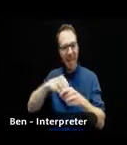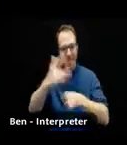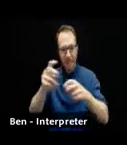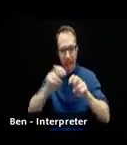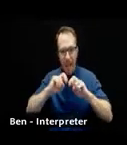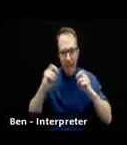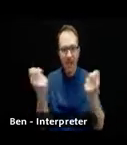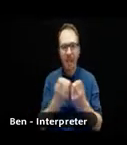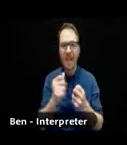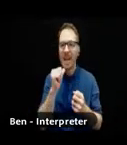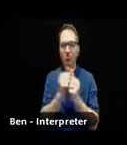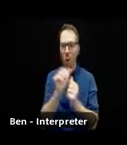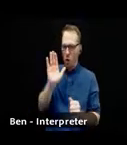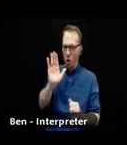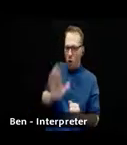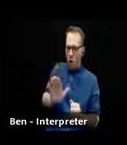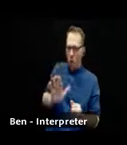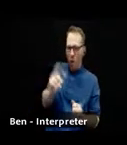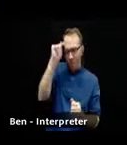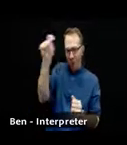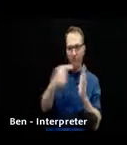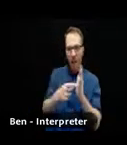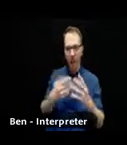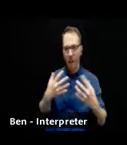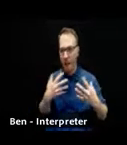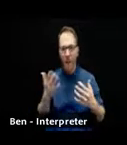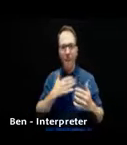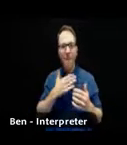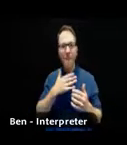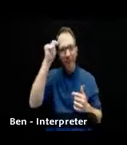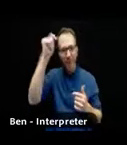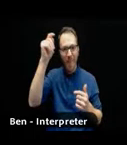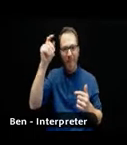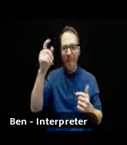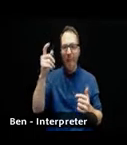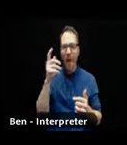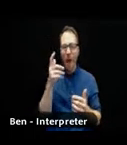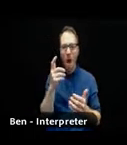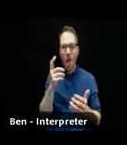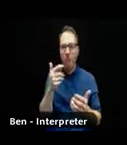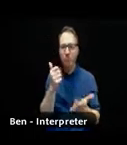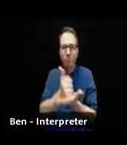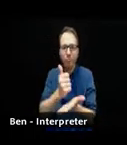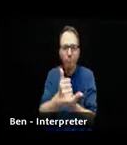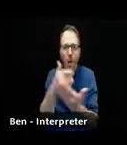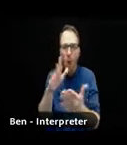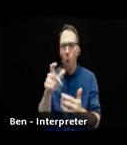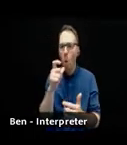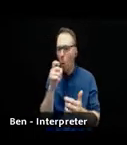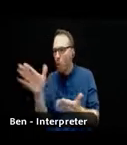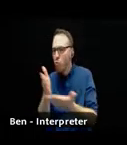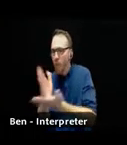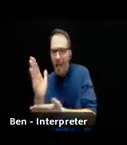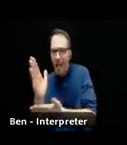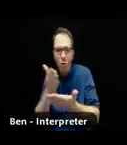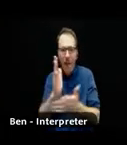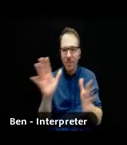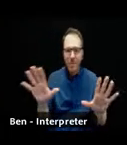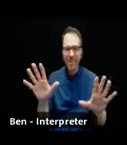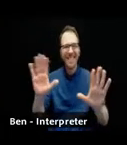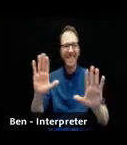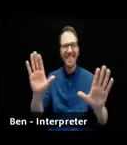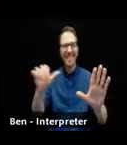with your theoretical model or your therapeutic approach or your concern about who's giving up what rights? That's not